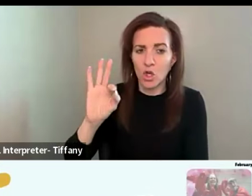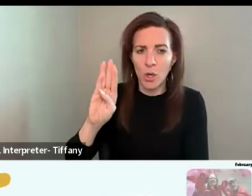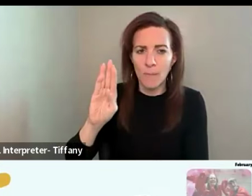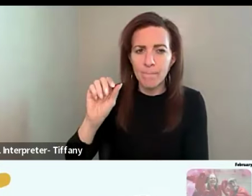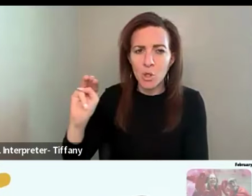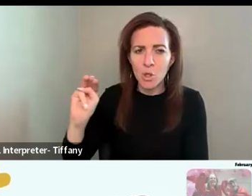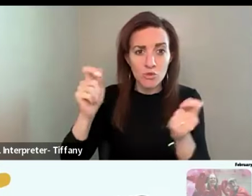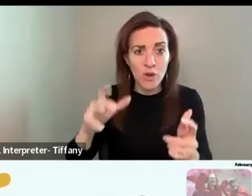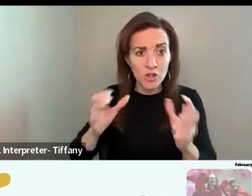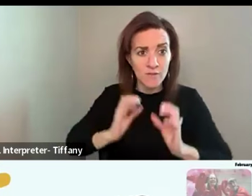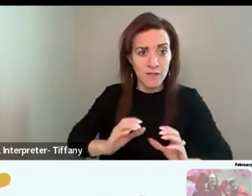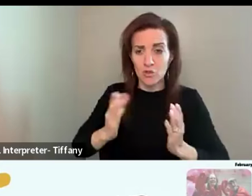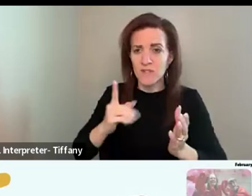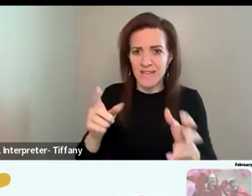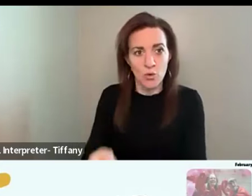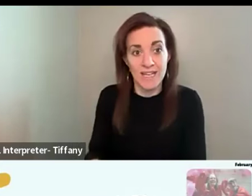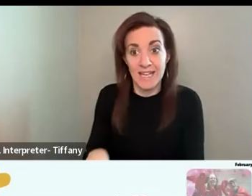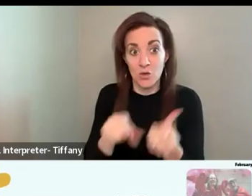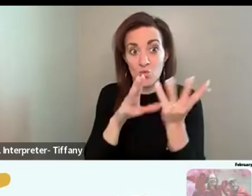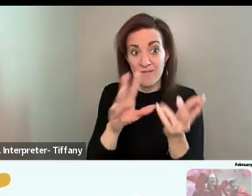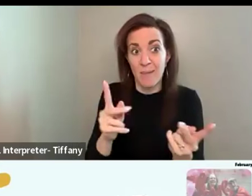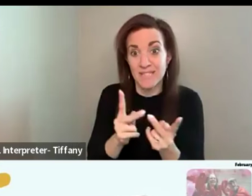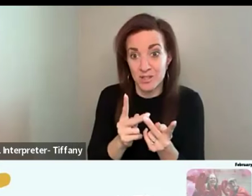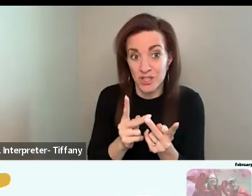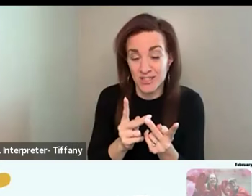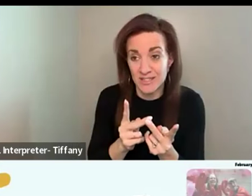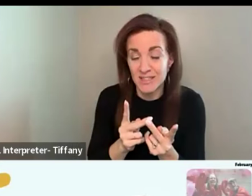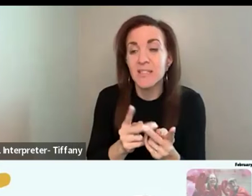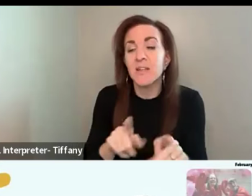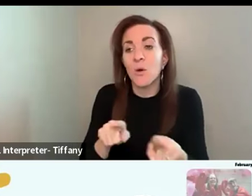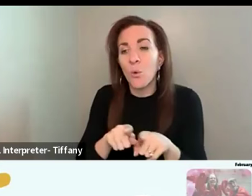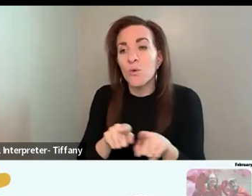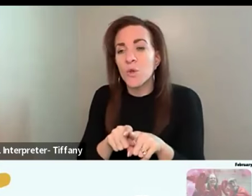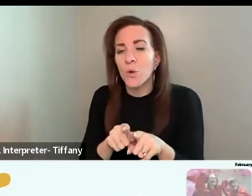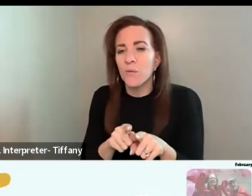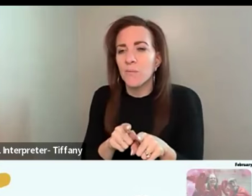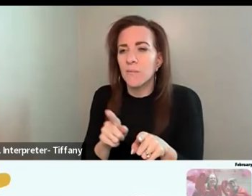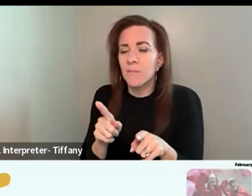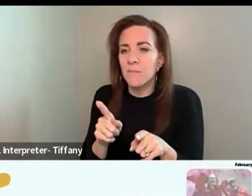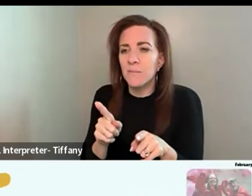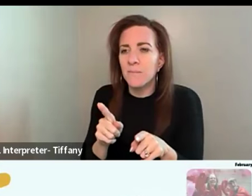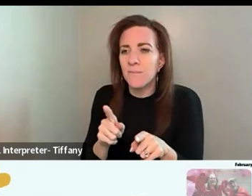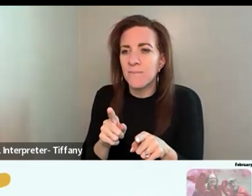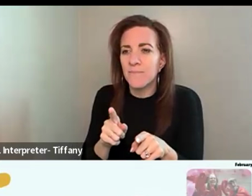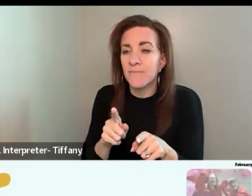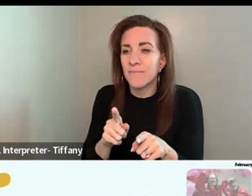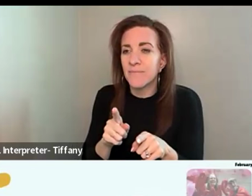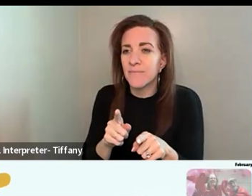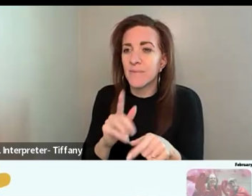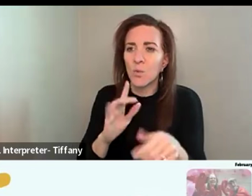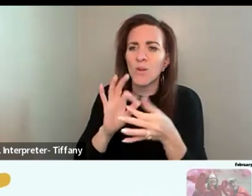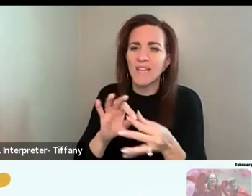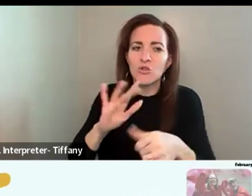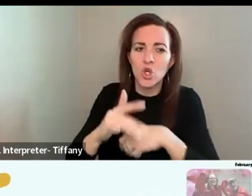Services. They are getting rid of that position. And also there was some, as it related to early start services,